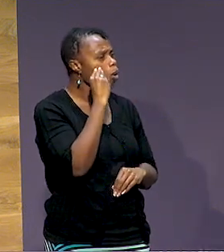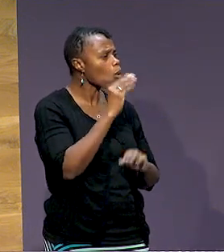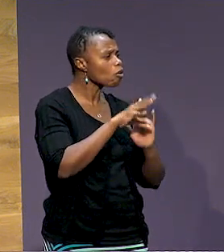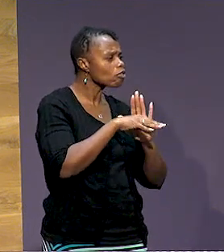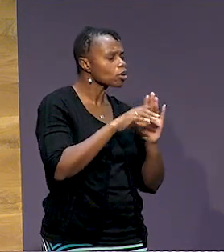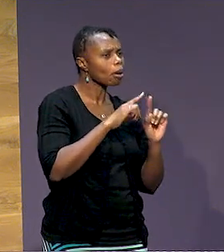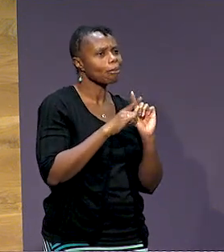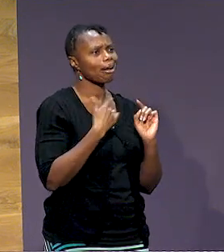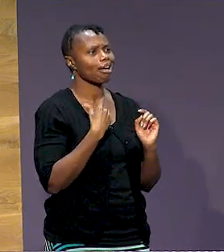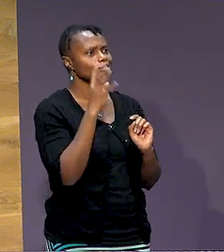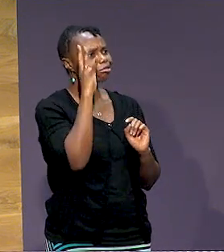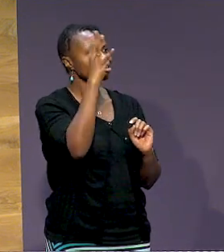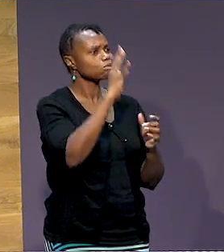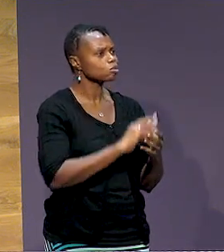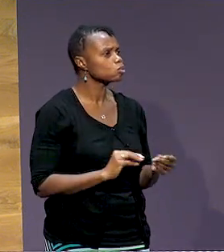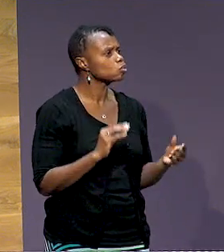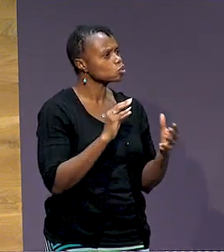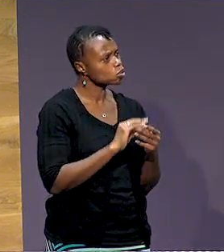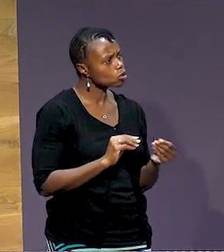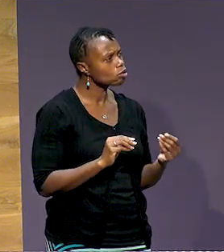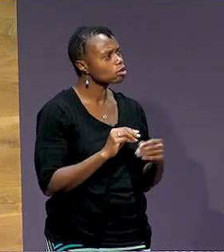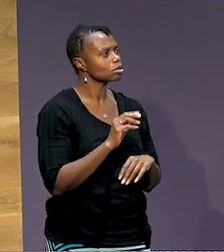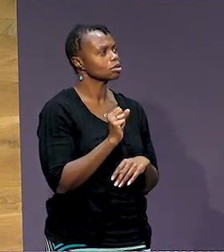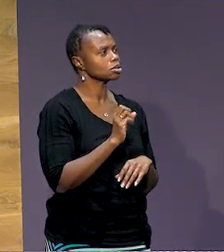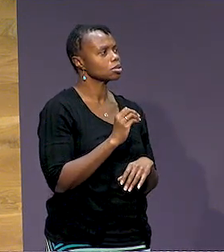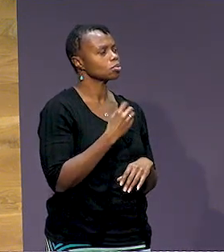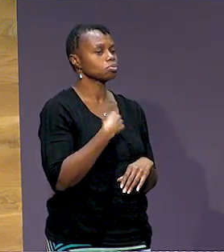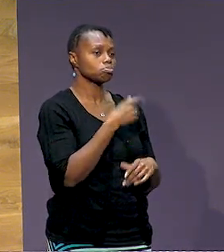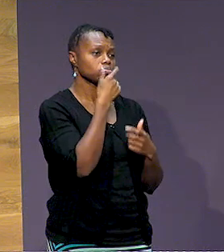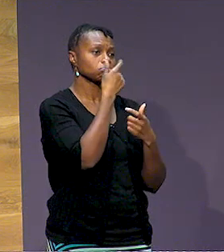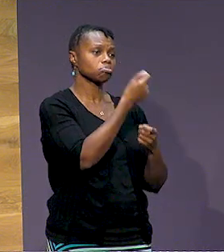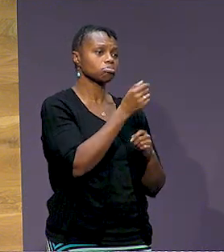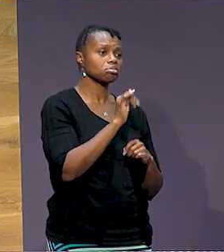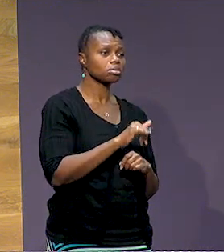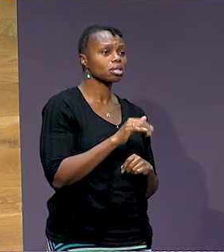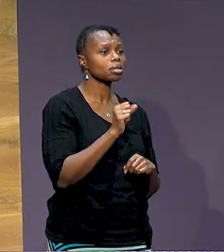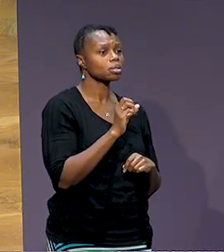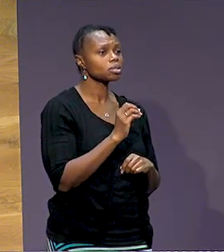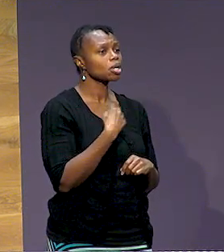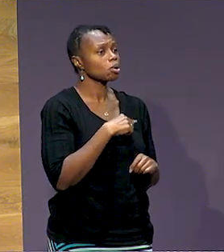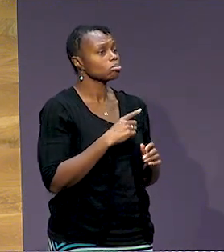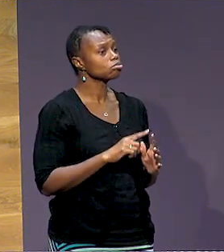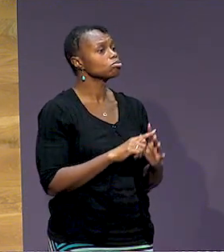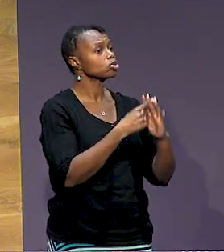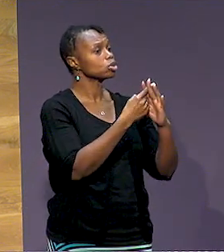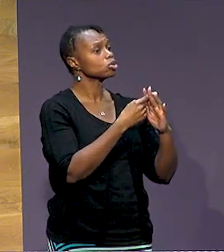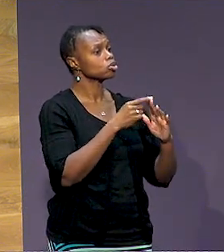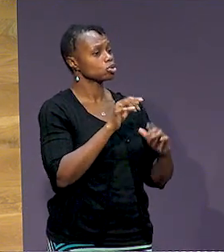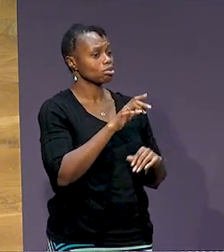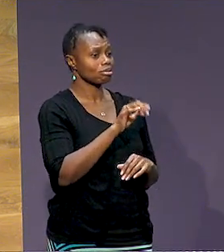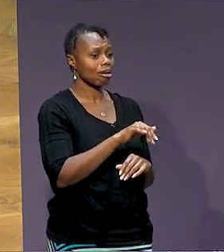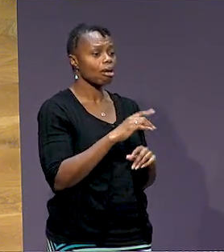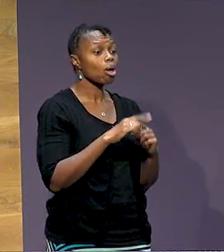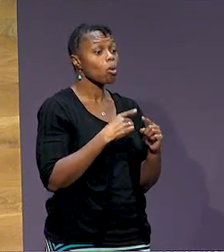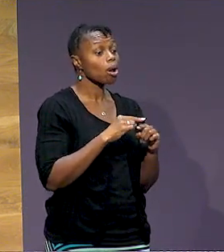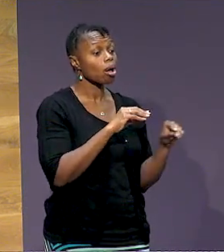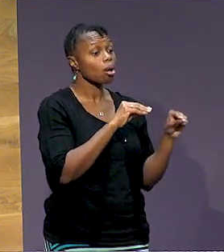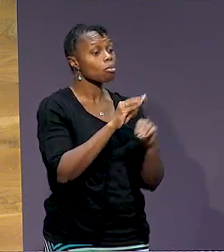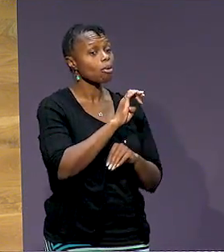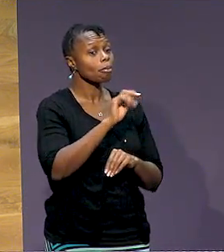creative storytelling element to them. And so we were interested in that and kind of started doing that. When I moved back to